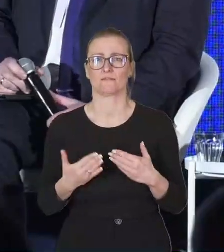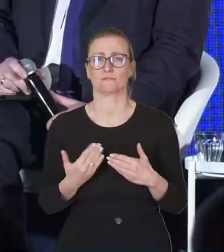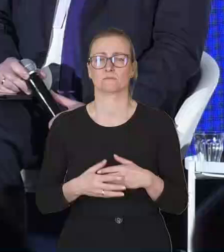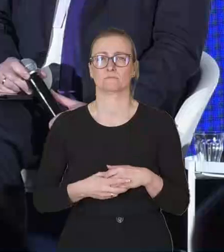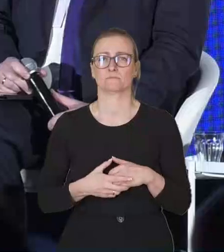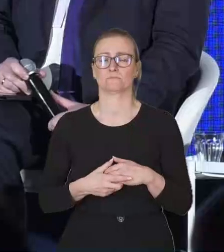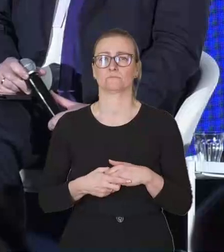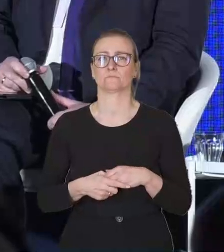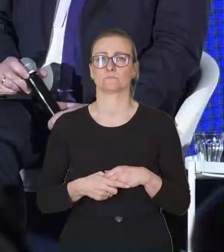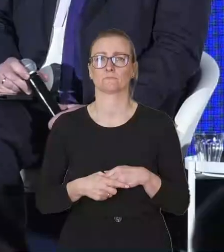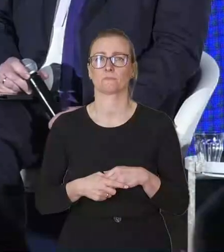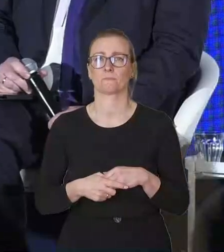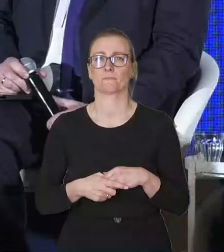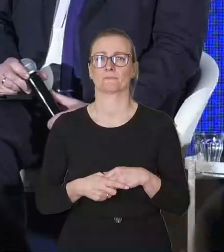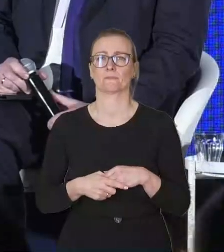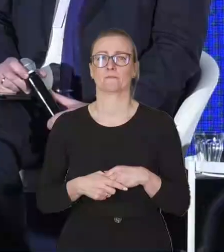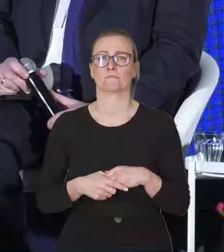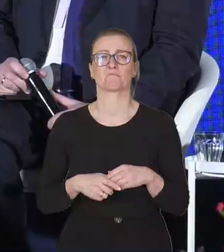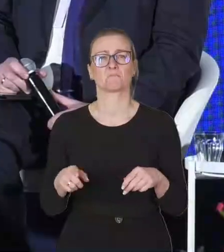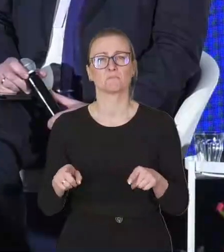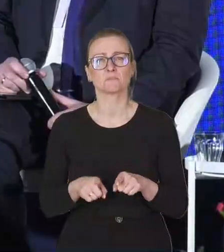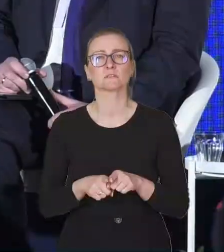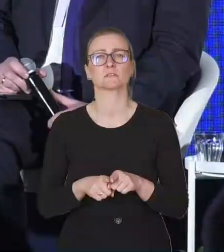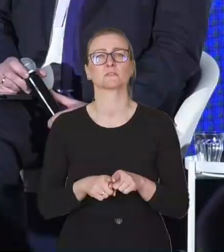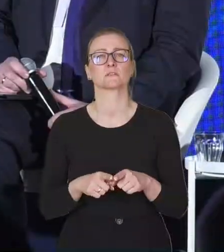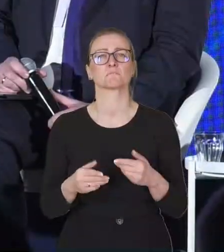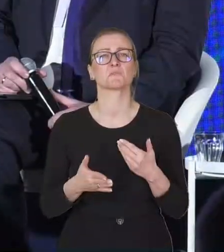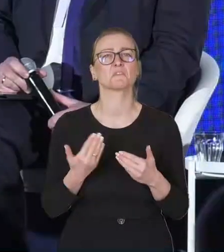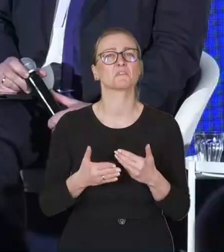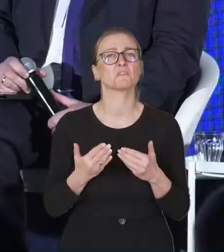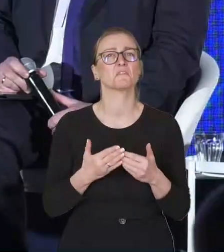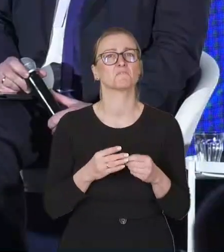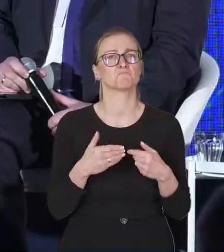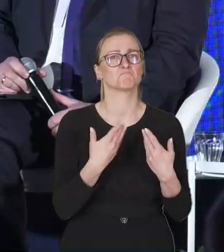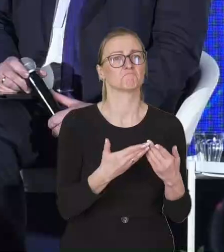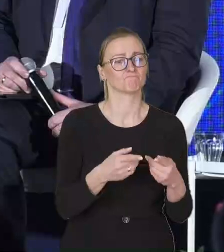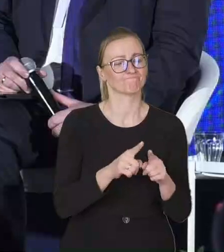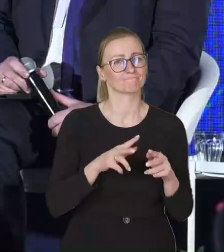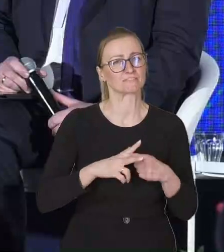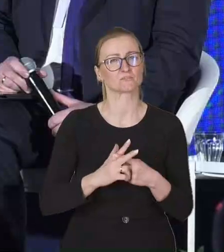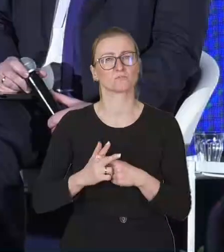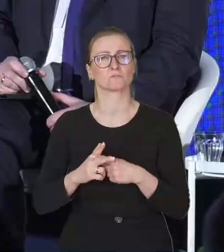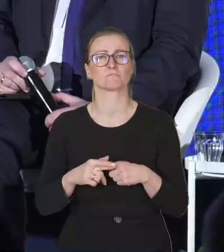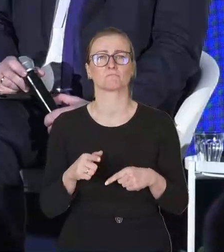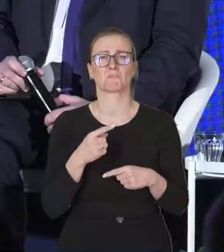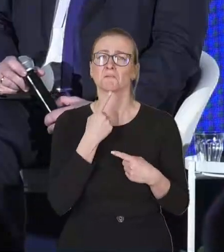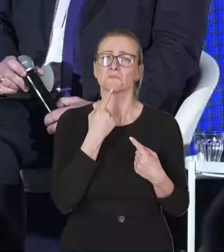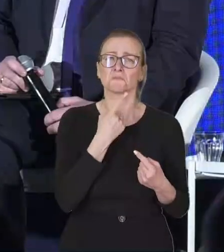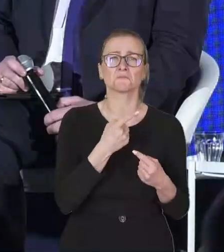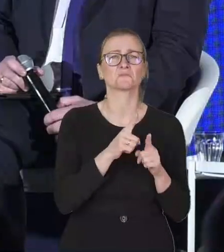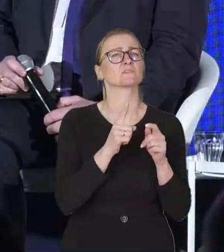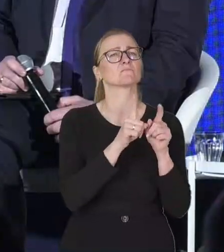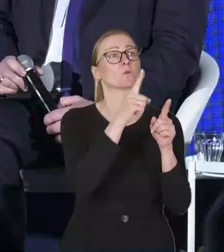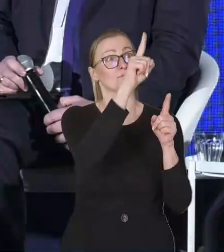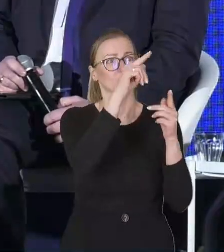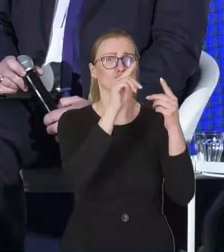some of the challenges we have, climate. Actually, there was no one who asked anyone, I